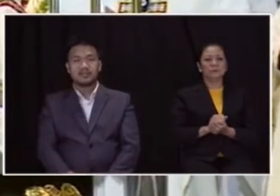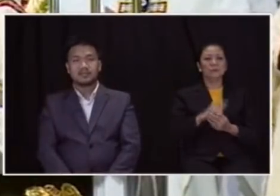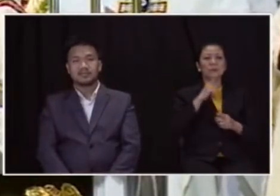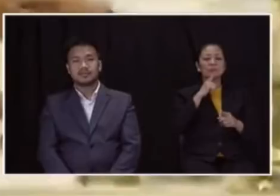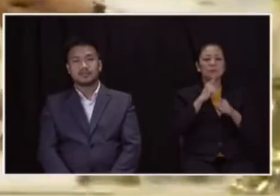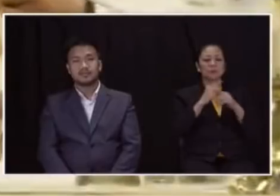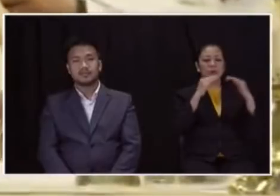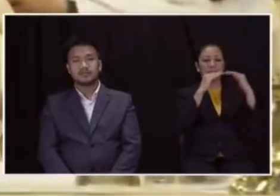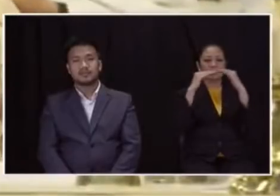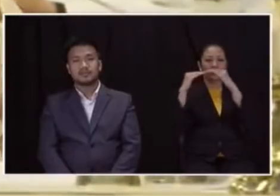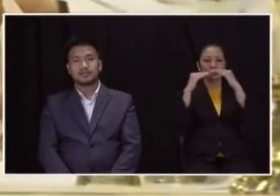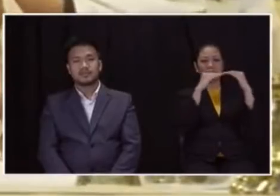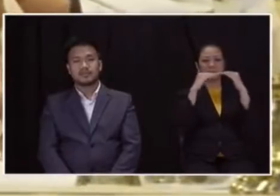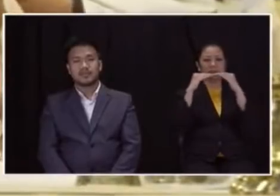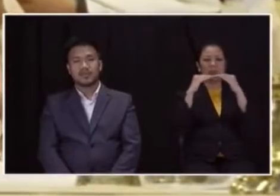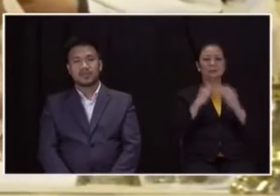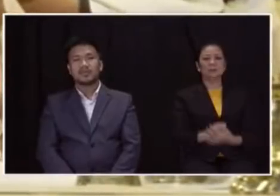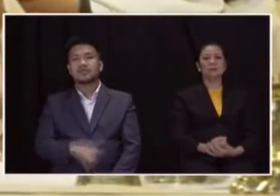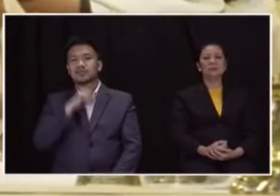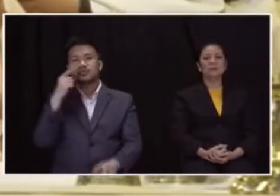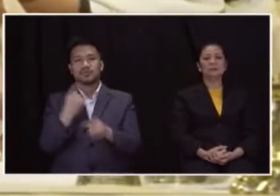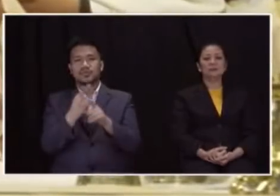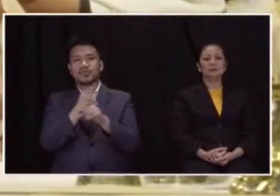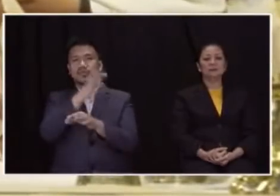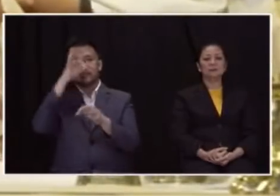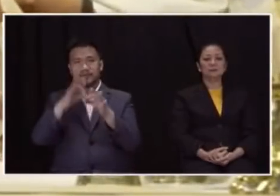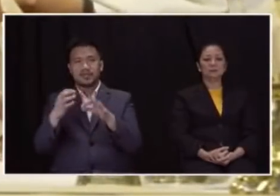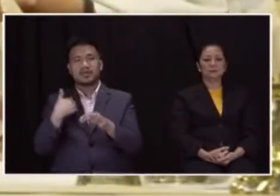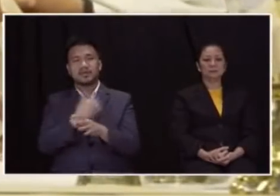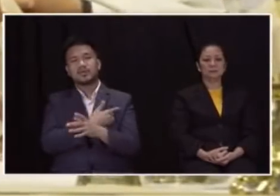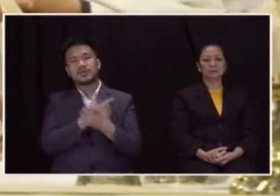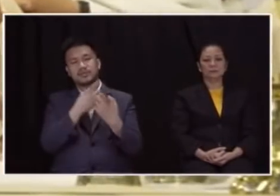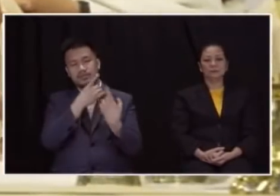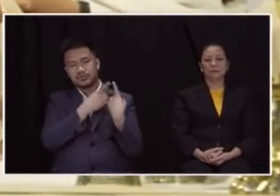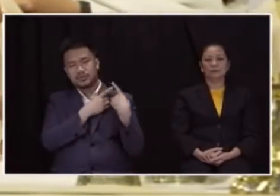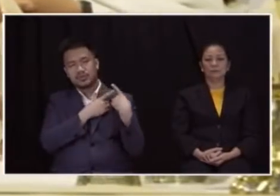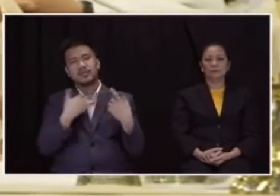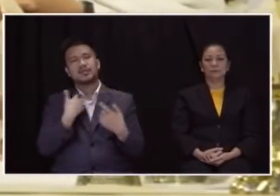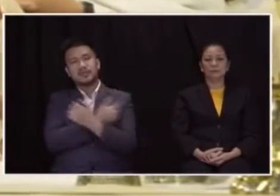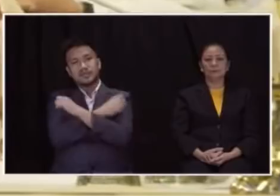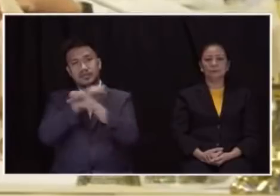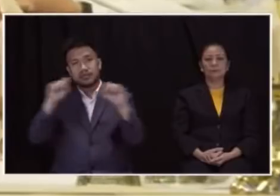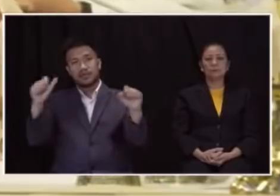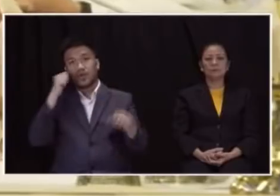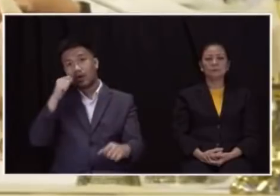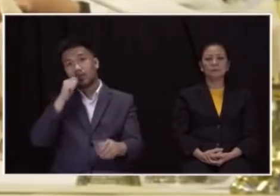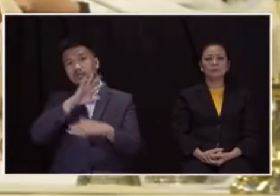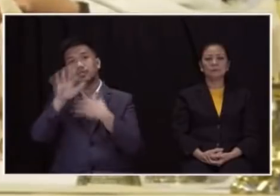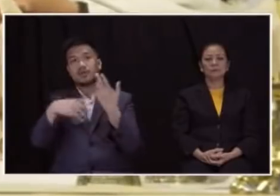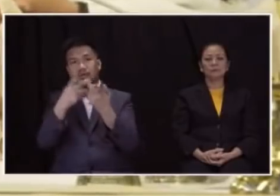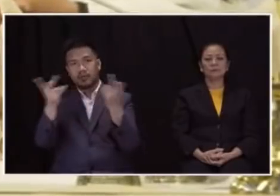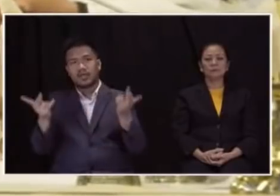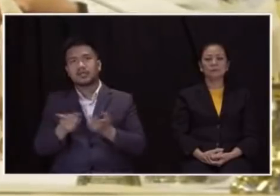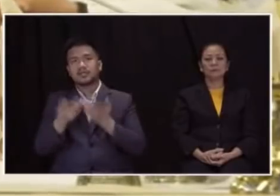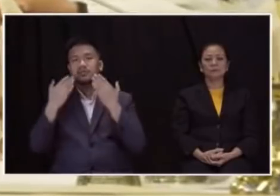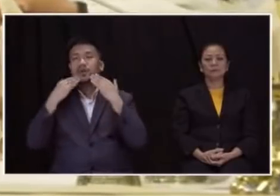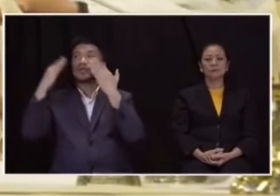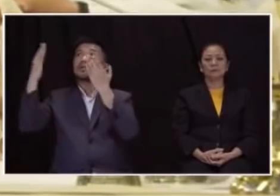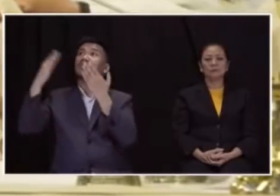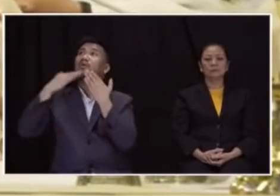and just. It is truly right and just, our duty and our salvation, always and everywhere to give